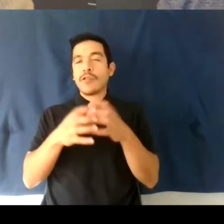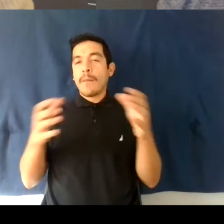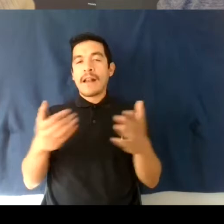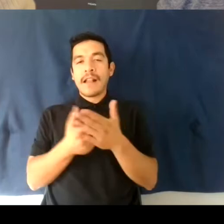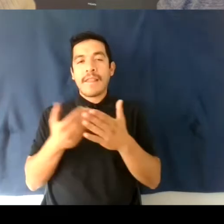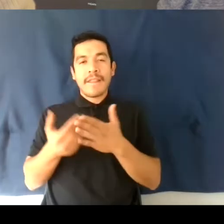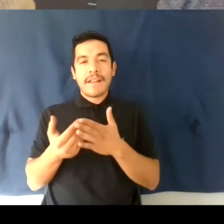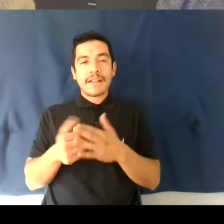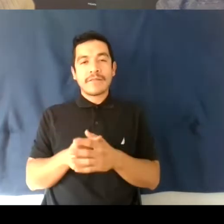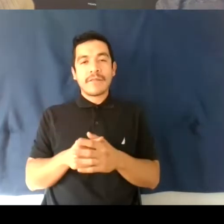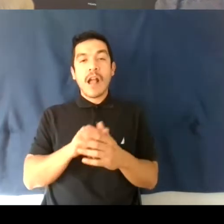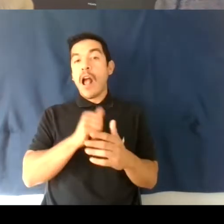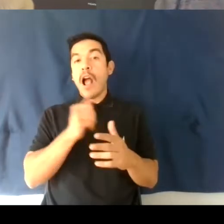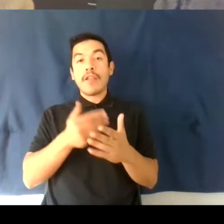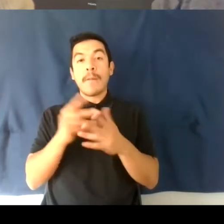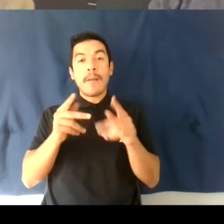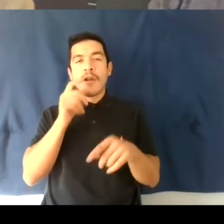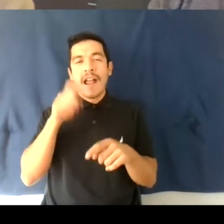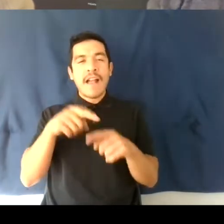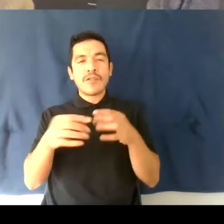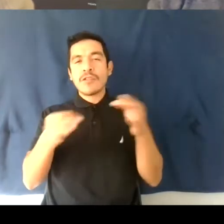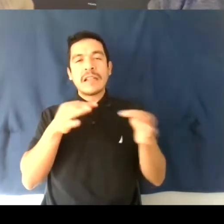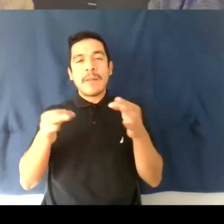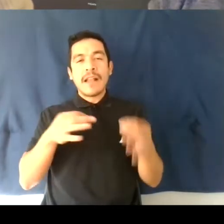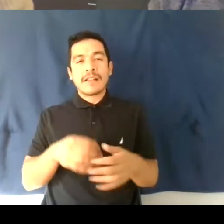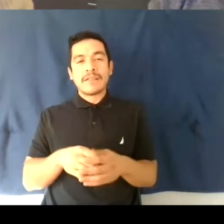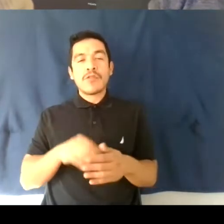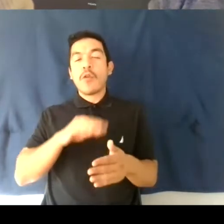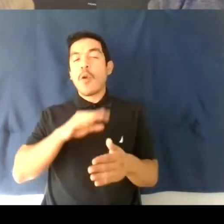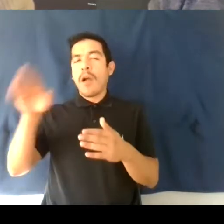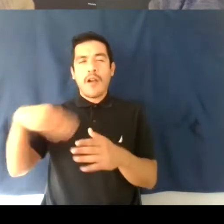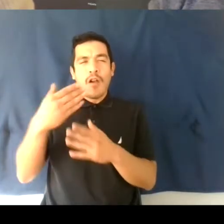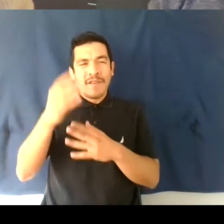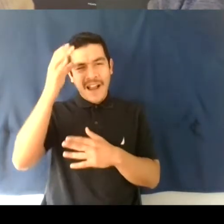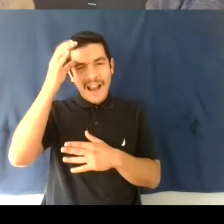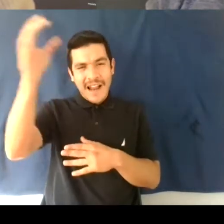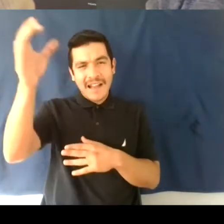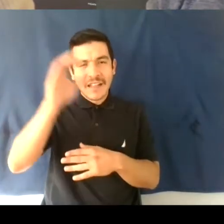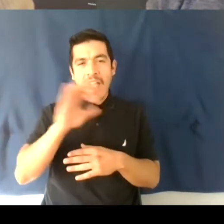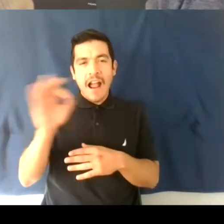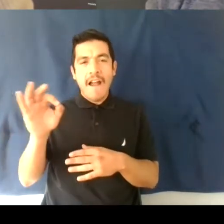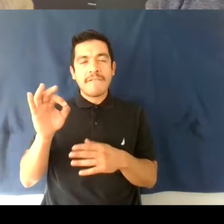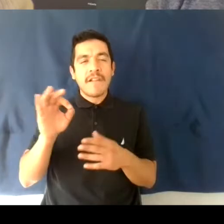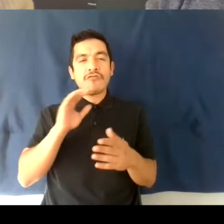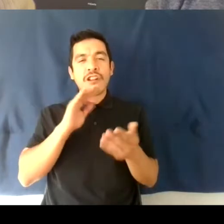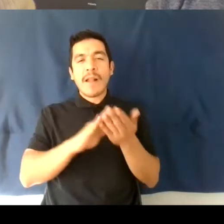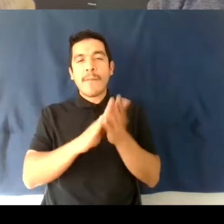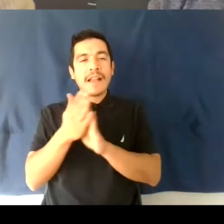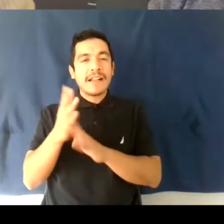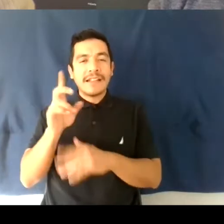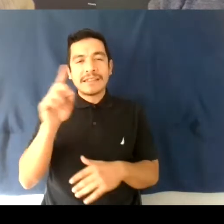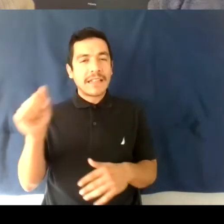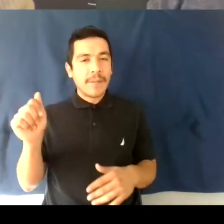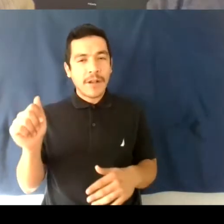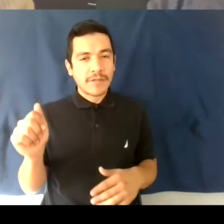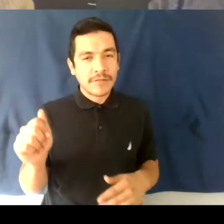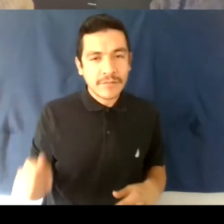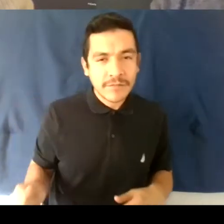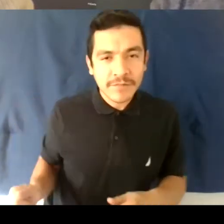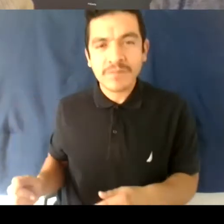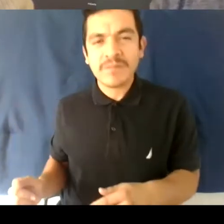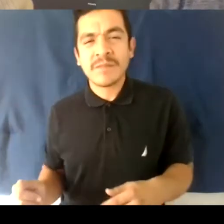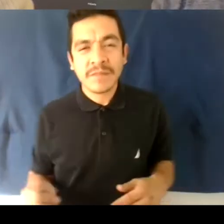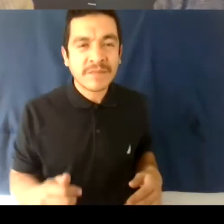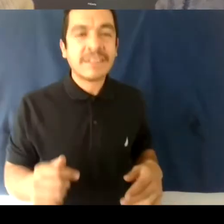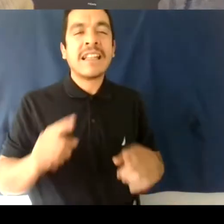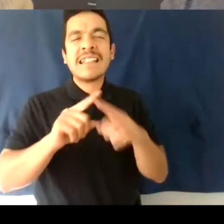things that other people don't have to explain. So it's like the entire concept of being disabled, like just different,